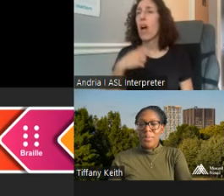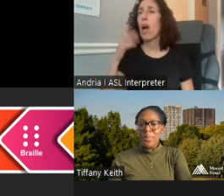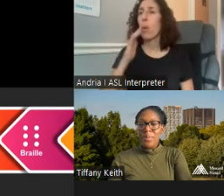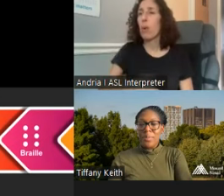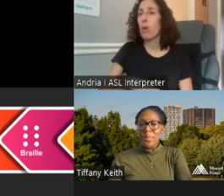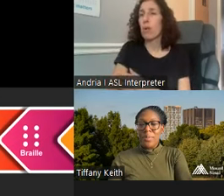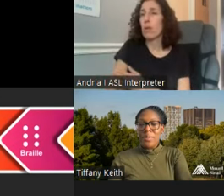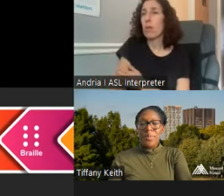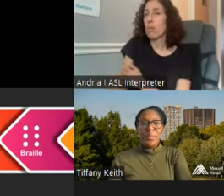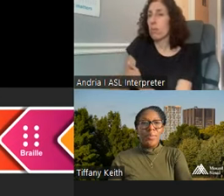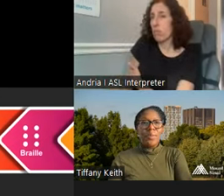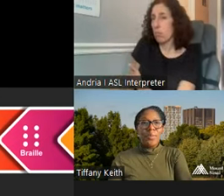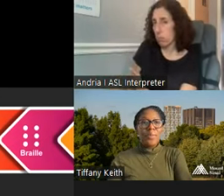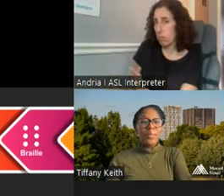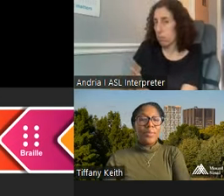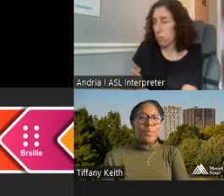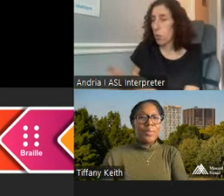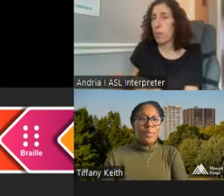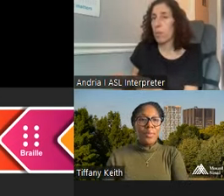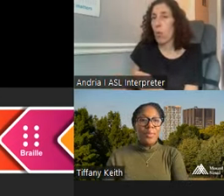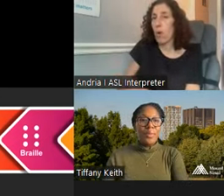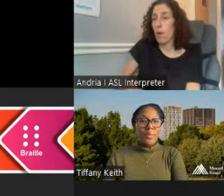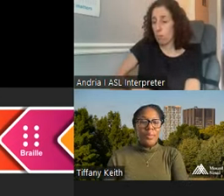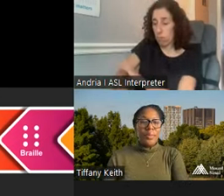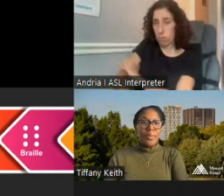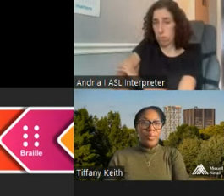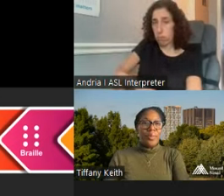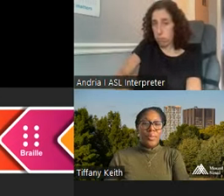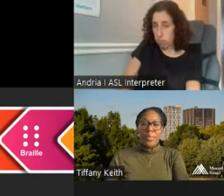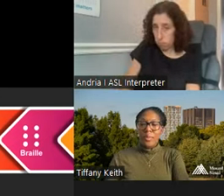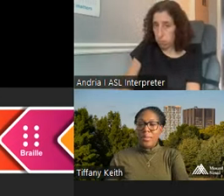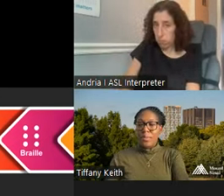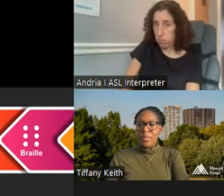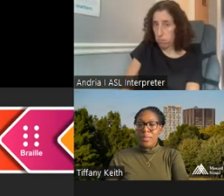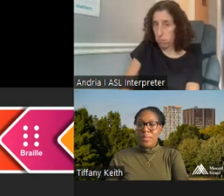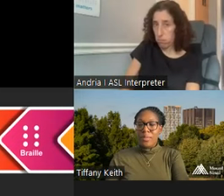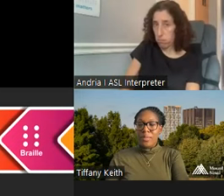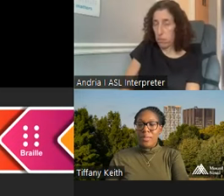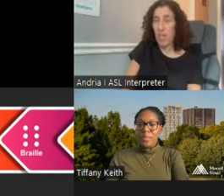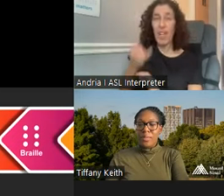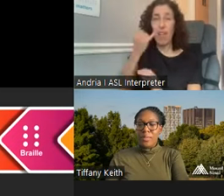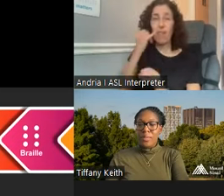person can slide their hand down and hold onto your wrist and then walk behind you comfortably.